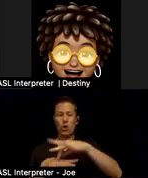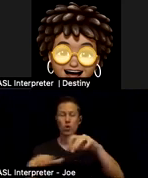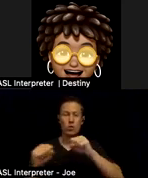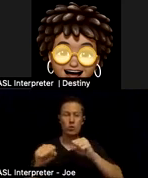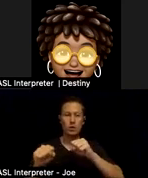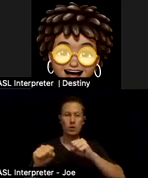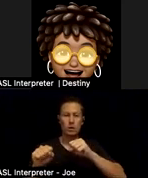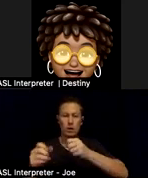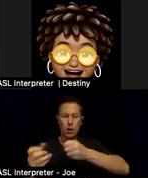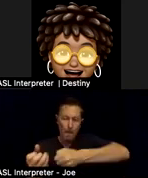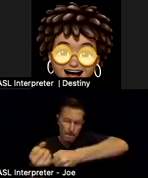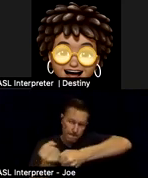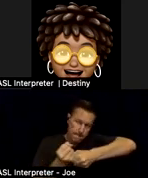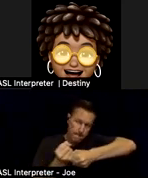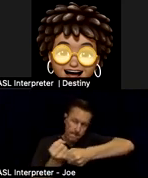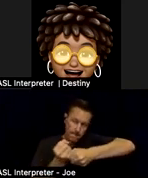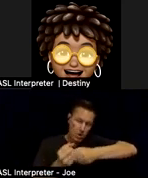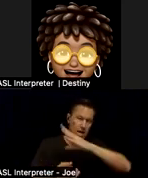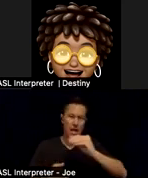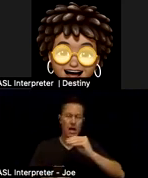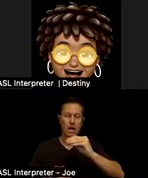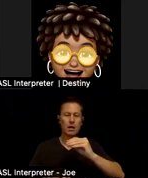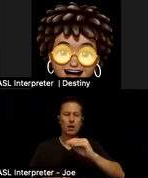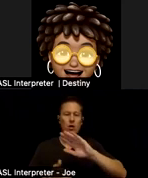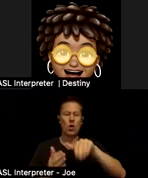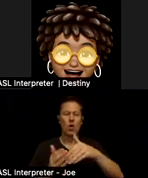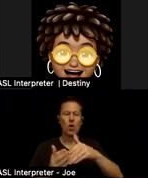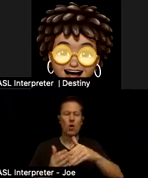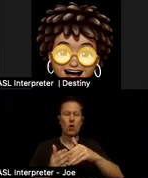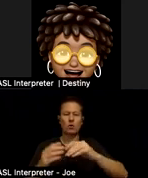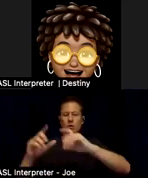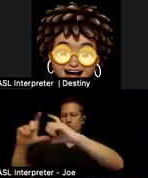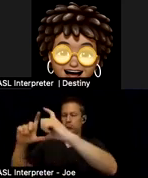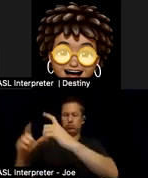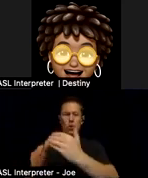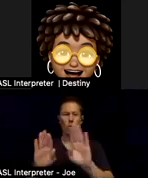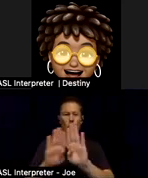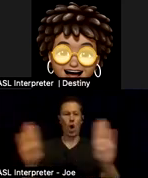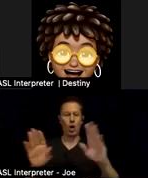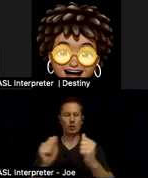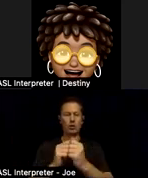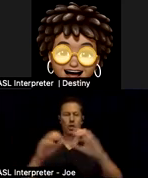pull, and it actually just puts a gigantic hole in your wall.